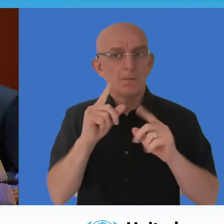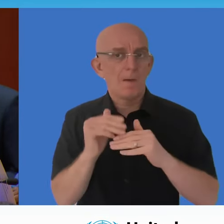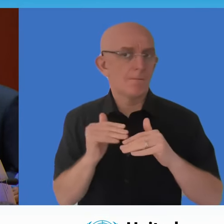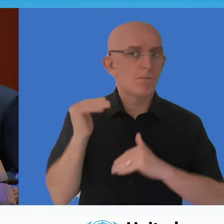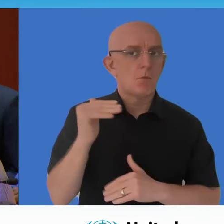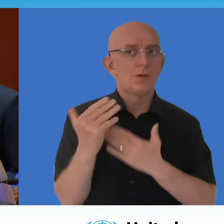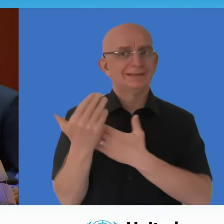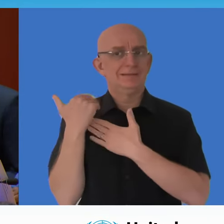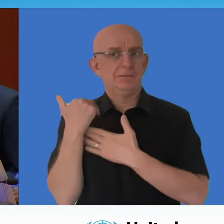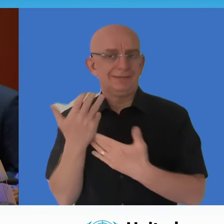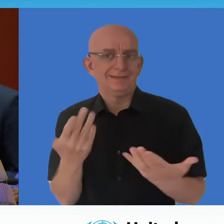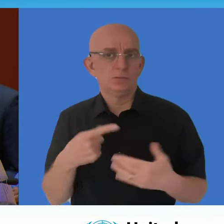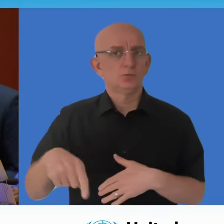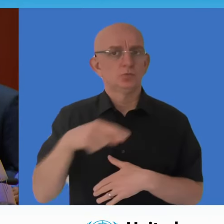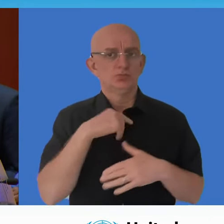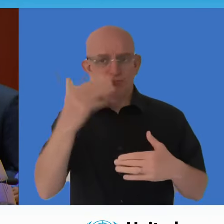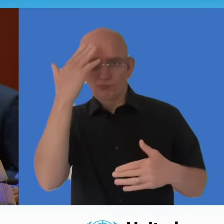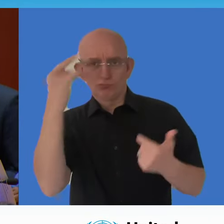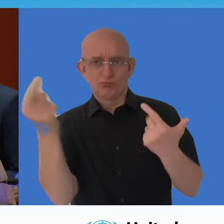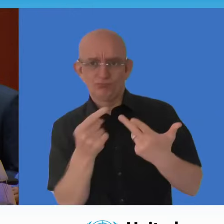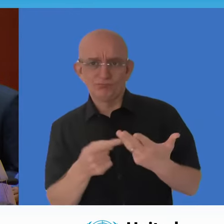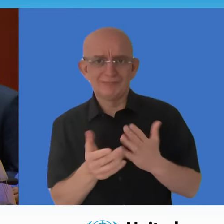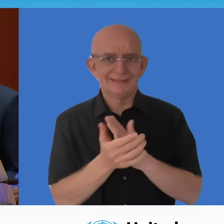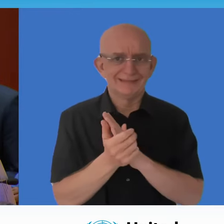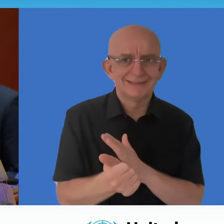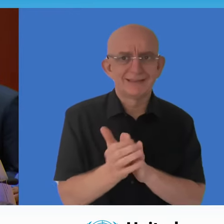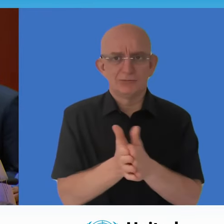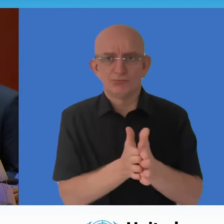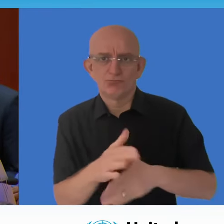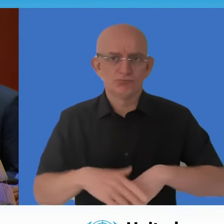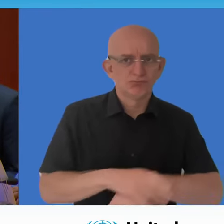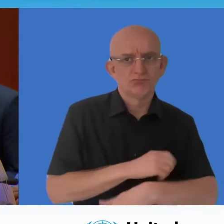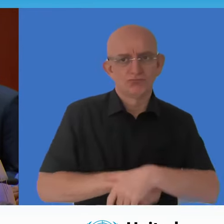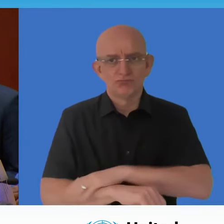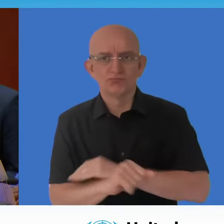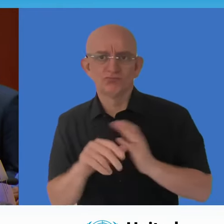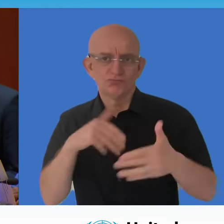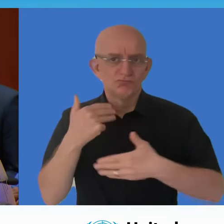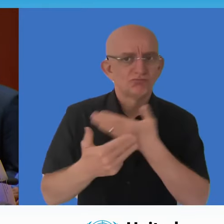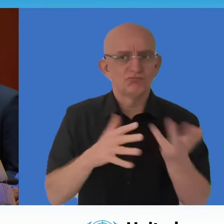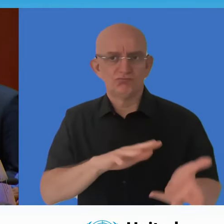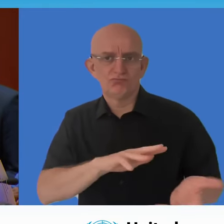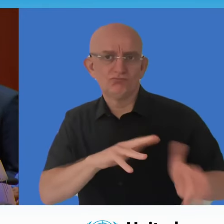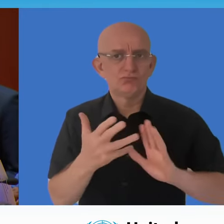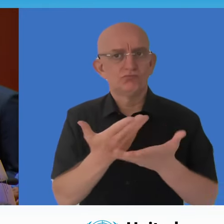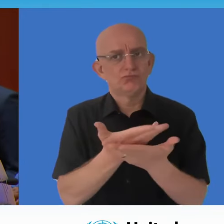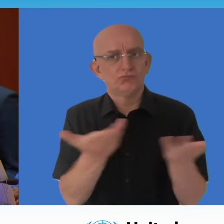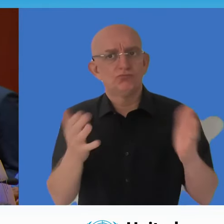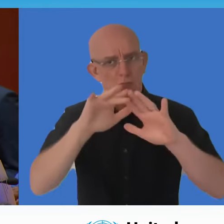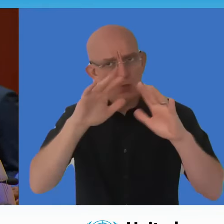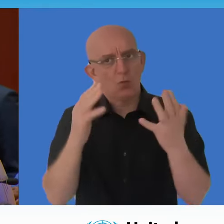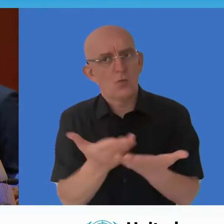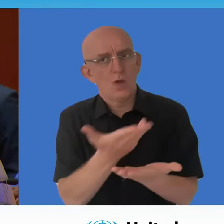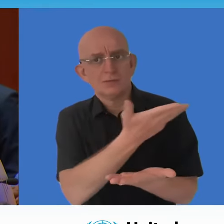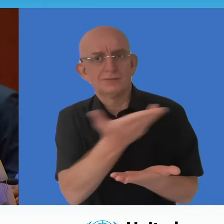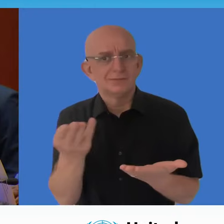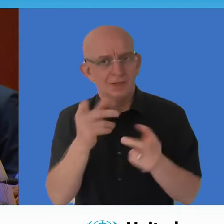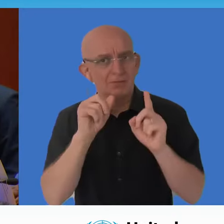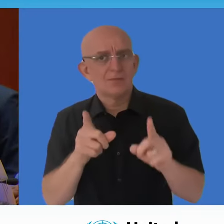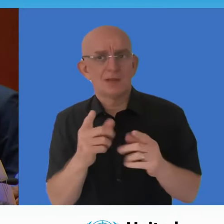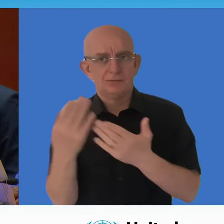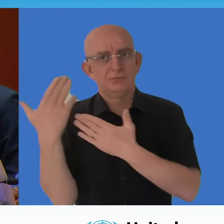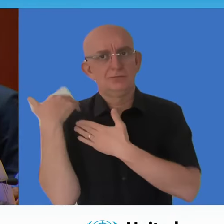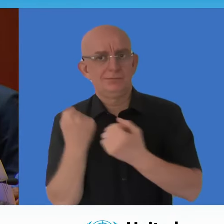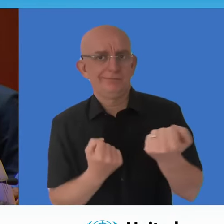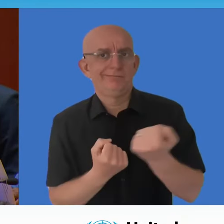force of change. But is the world community ready to take responsibility for supporting us in this? We are not just victims of